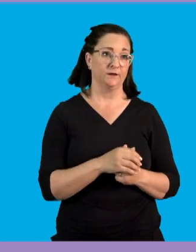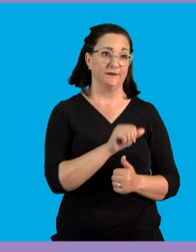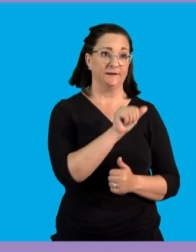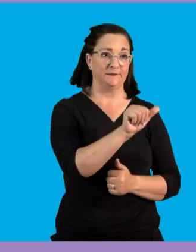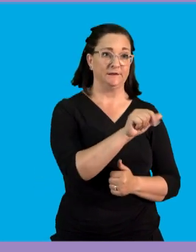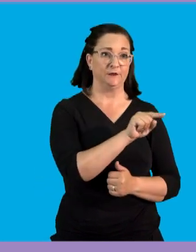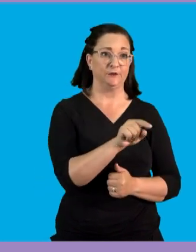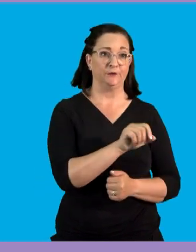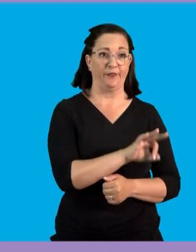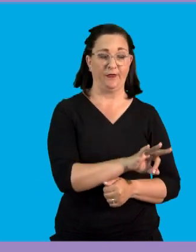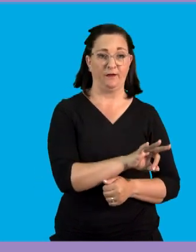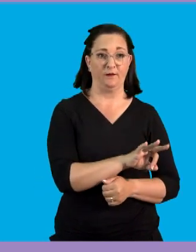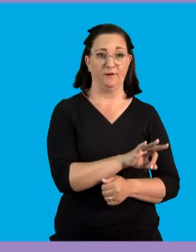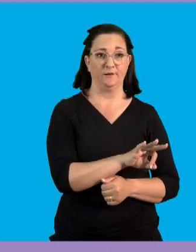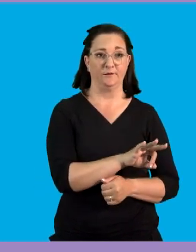us? That gives us